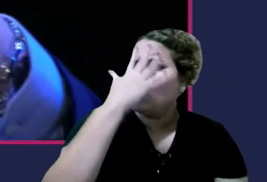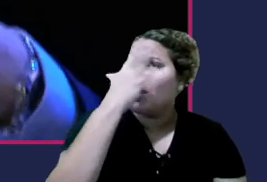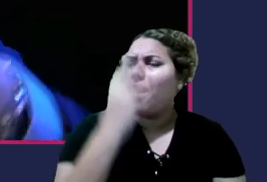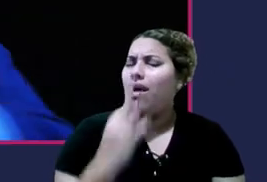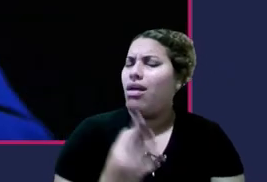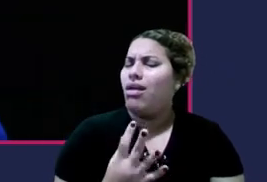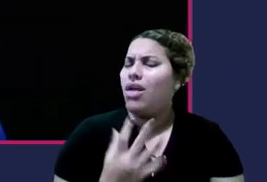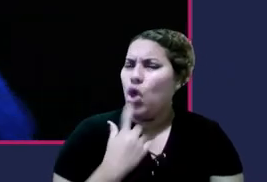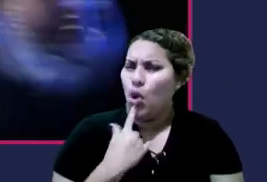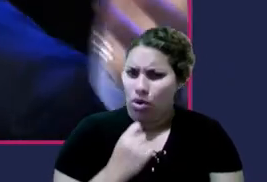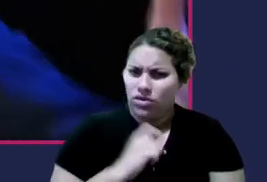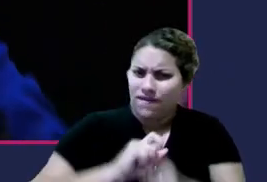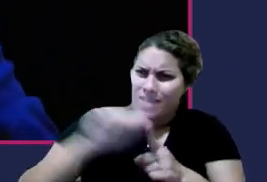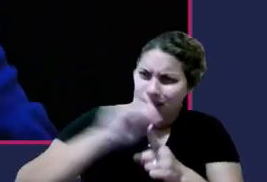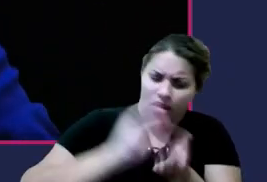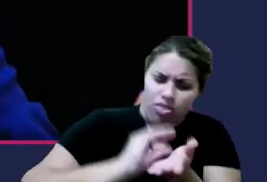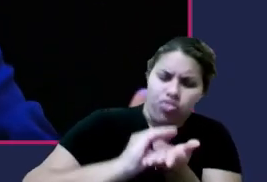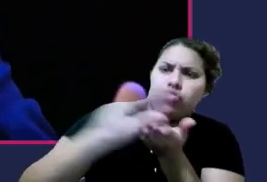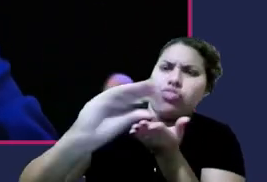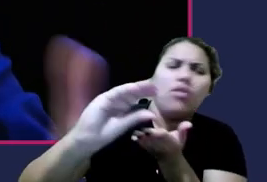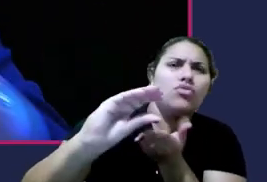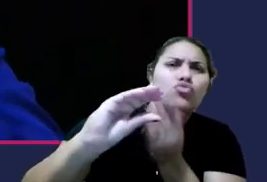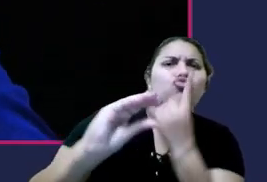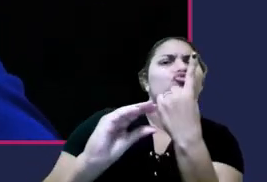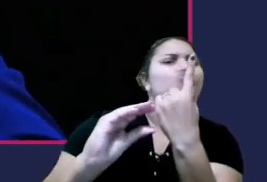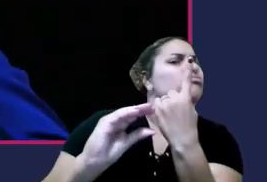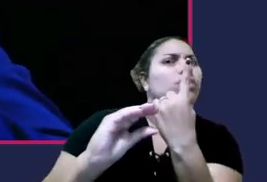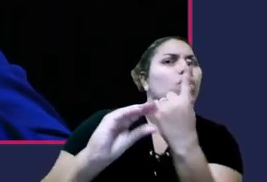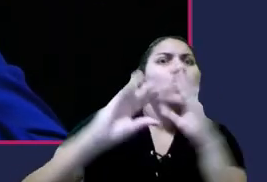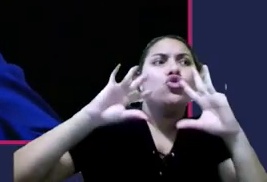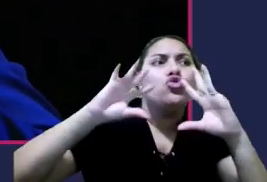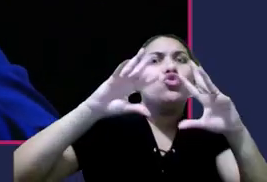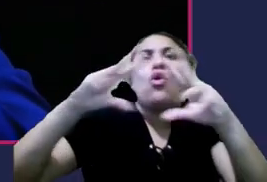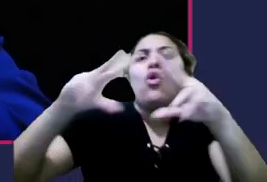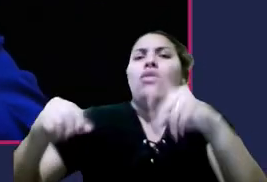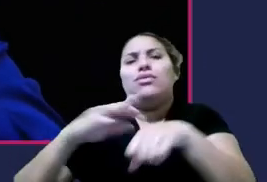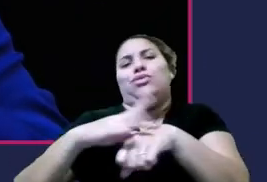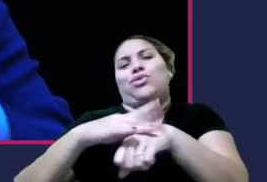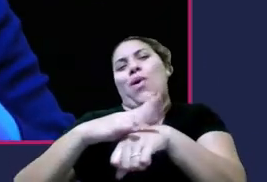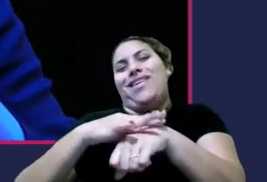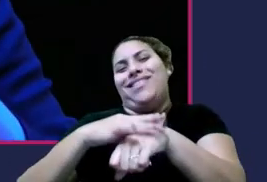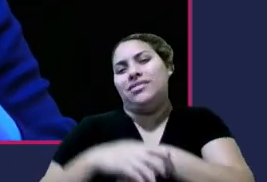finance a disease. I need to finance all disease.